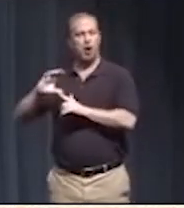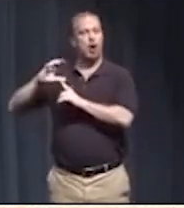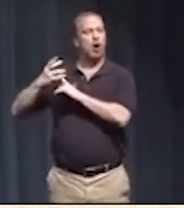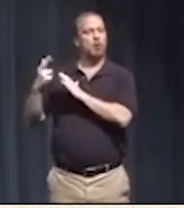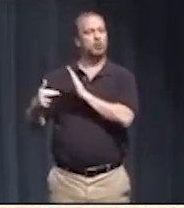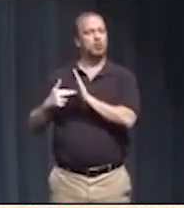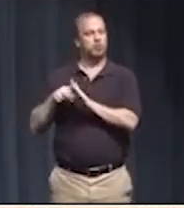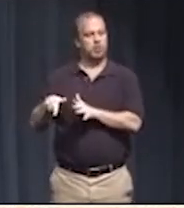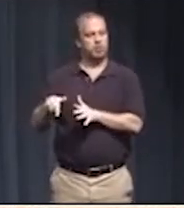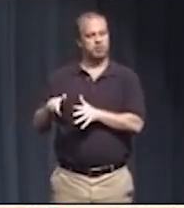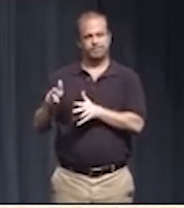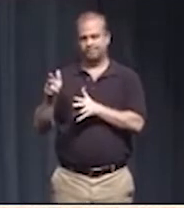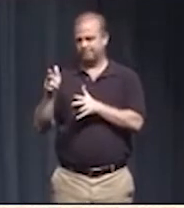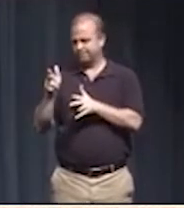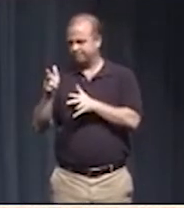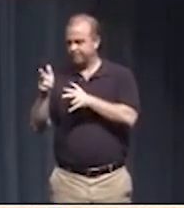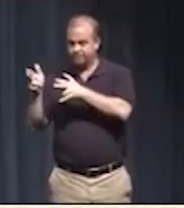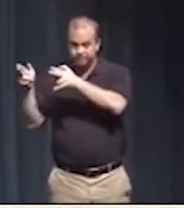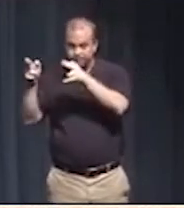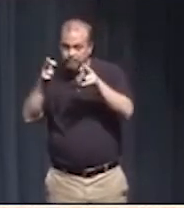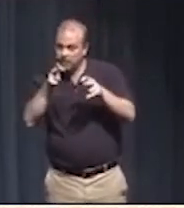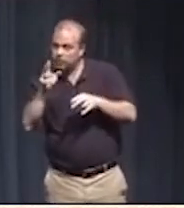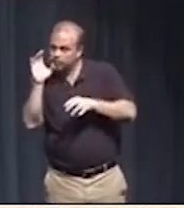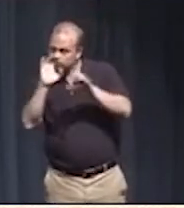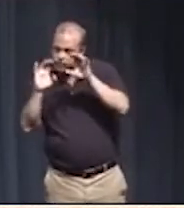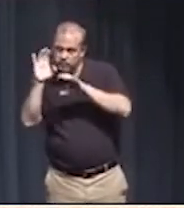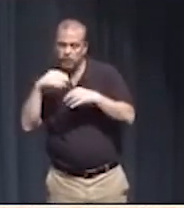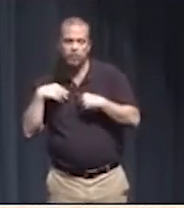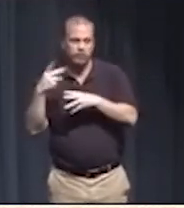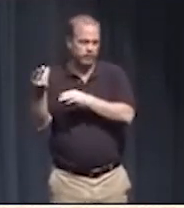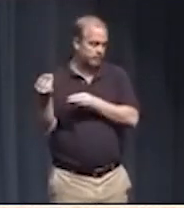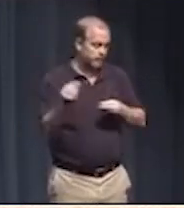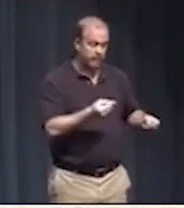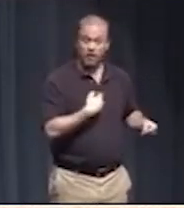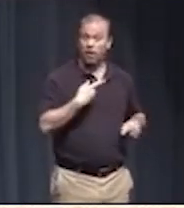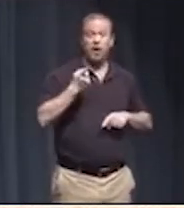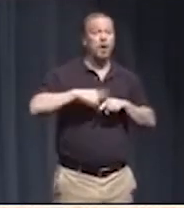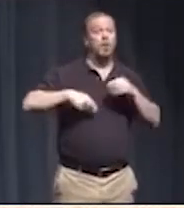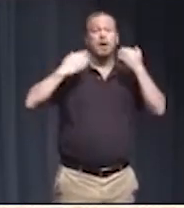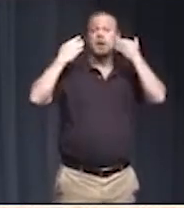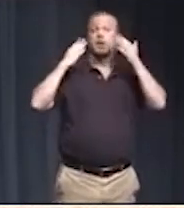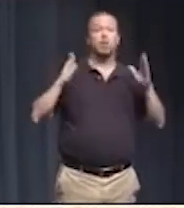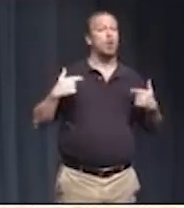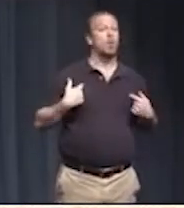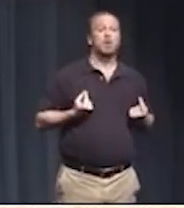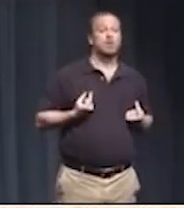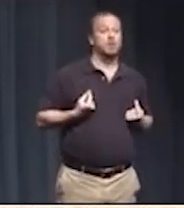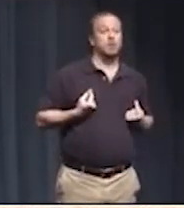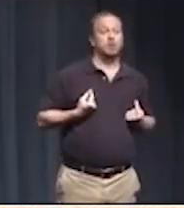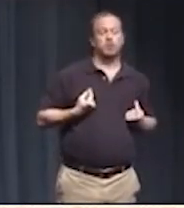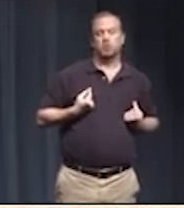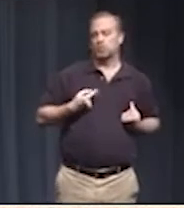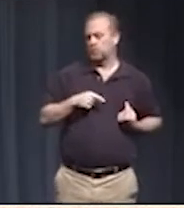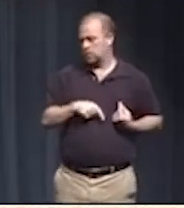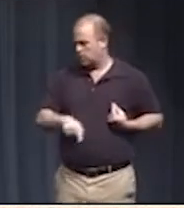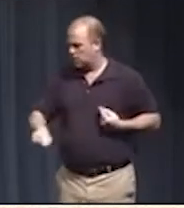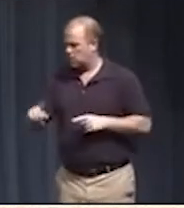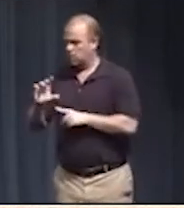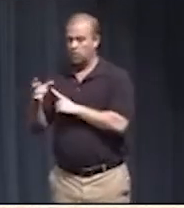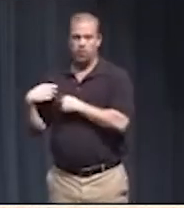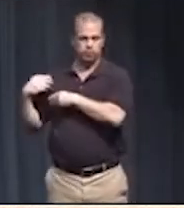job is to provide. We don't know what we do. We fall into those roles. We work more. We try and bring more money